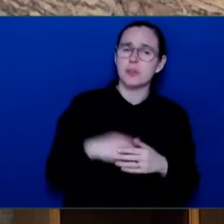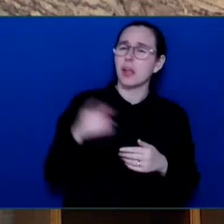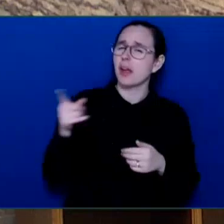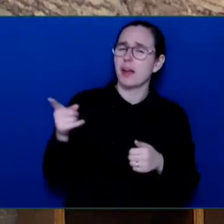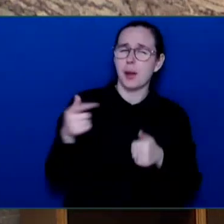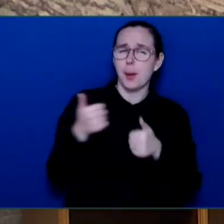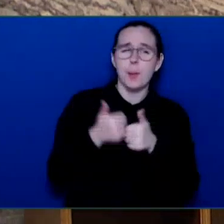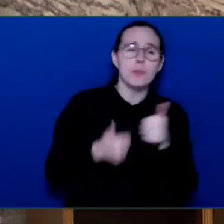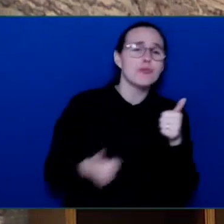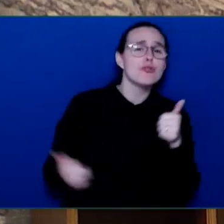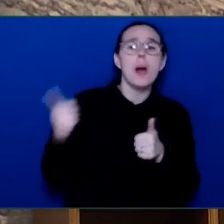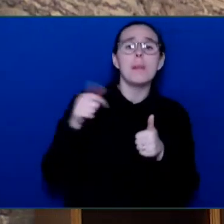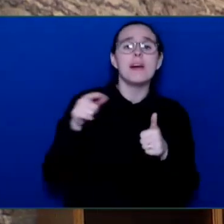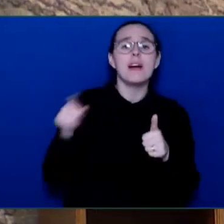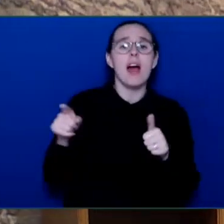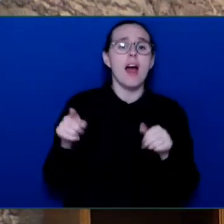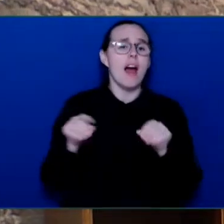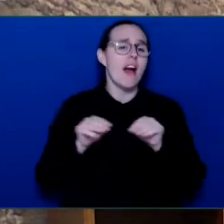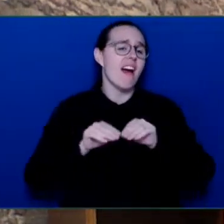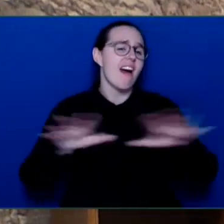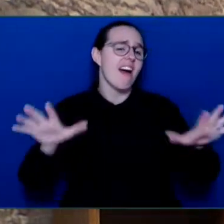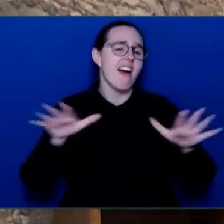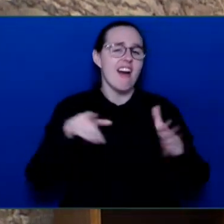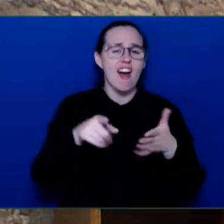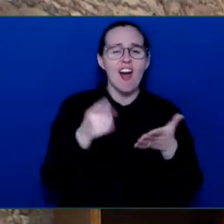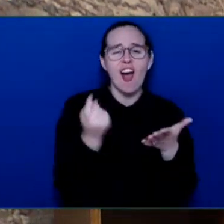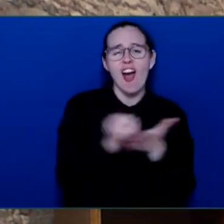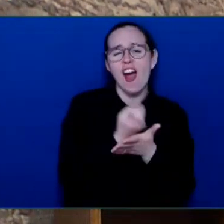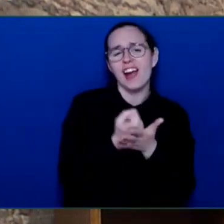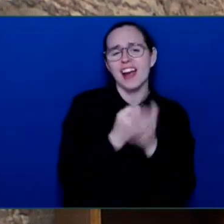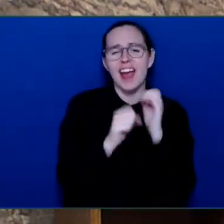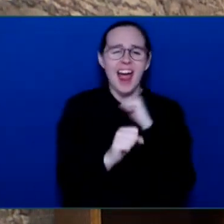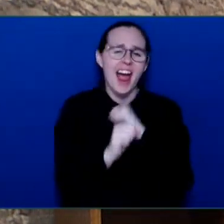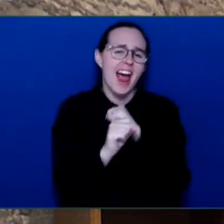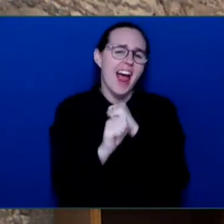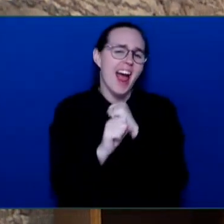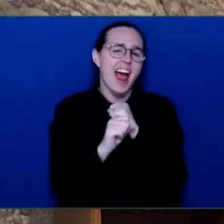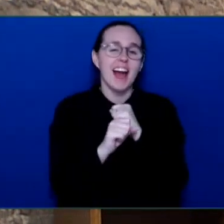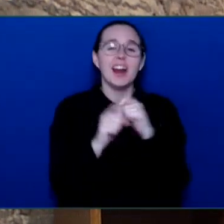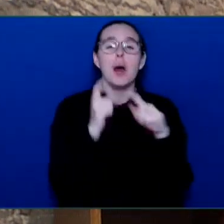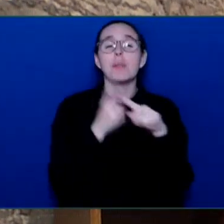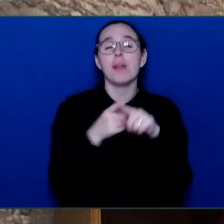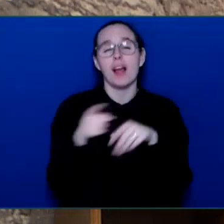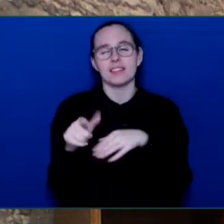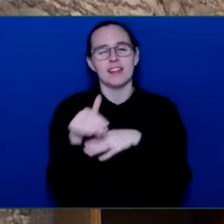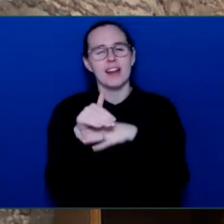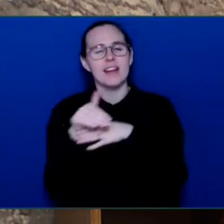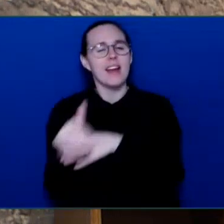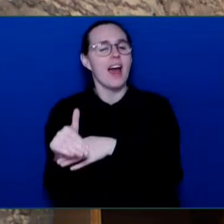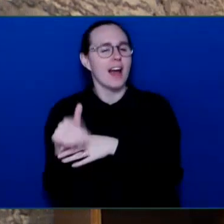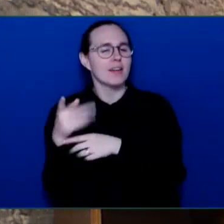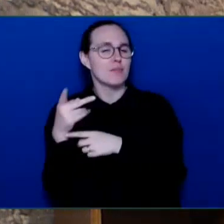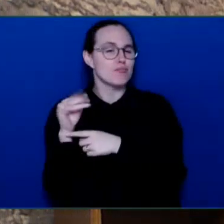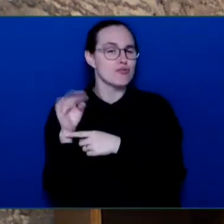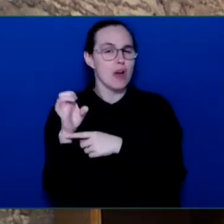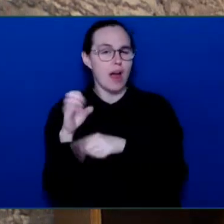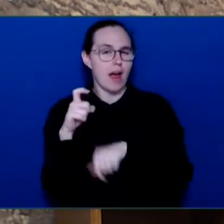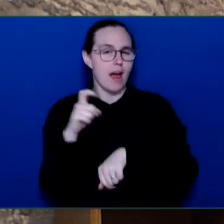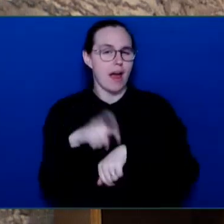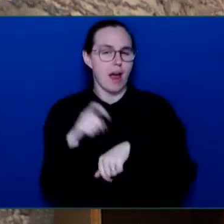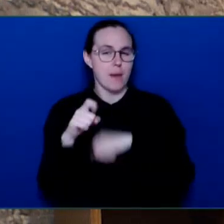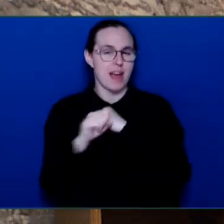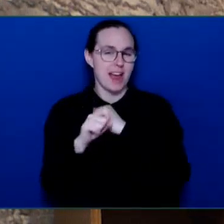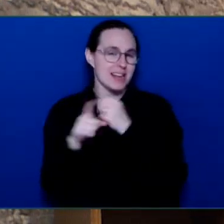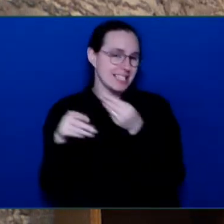His government is blitzing primetime media slots on radio and TV, spending millions of dollars on media markets,